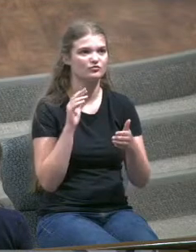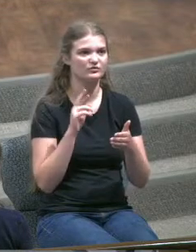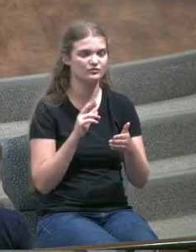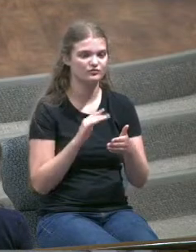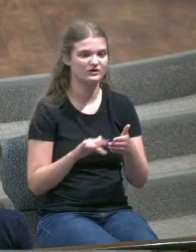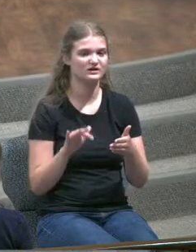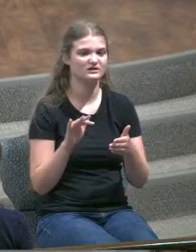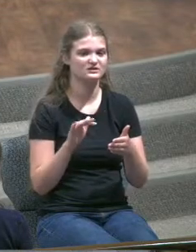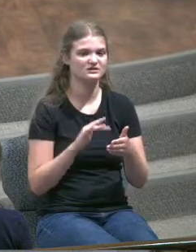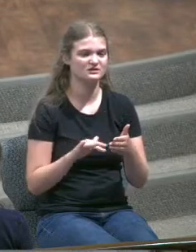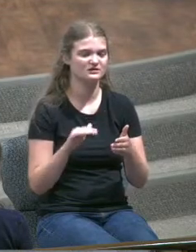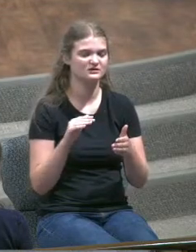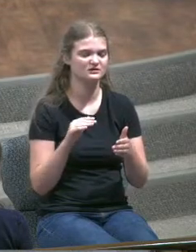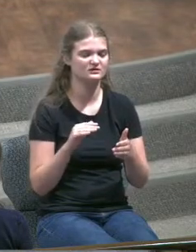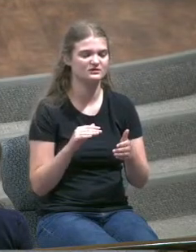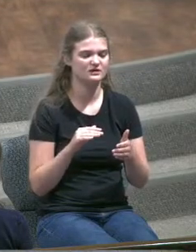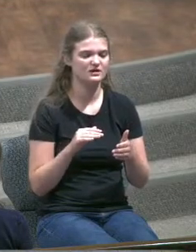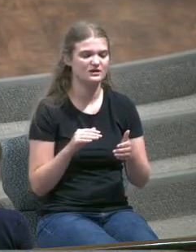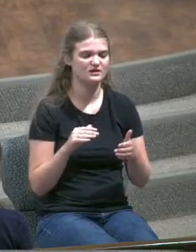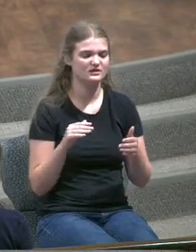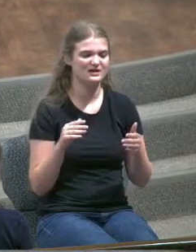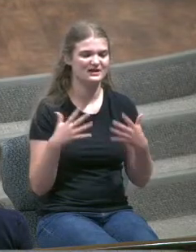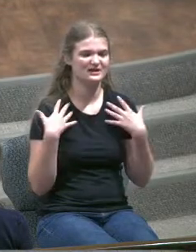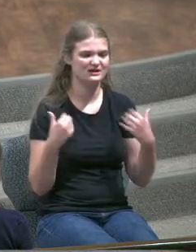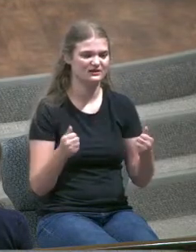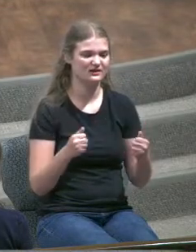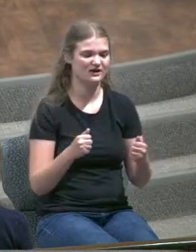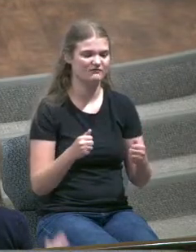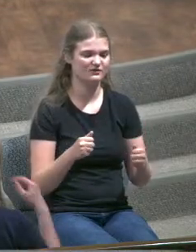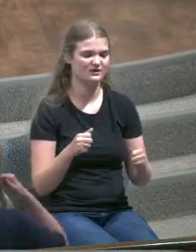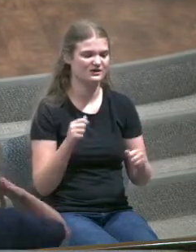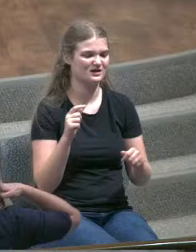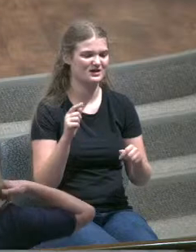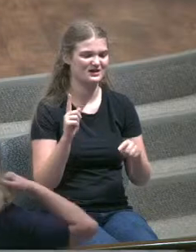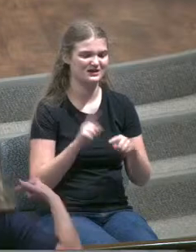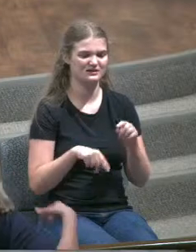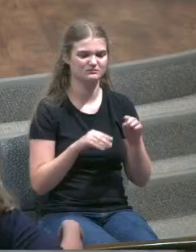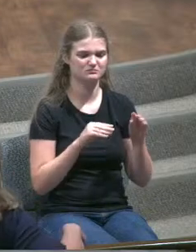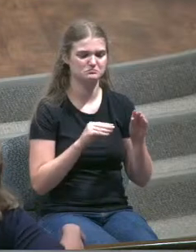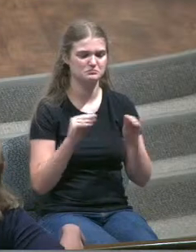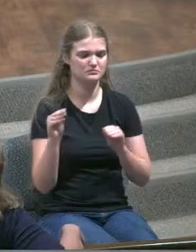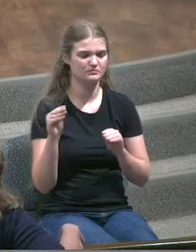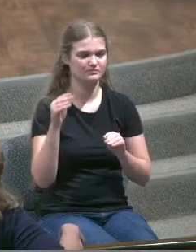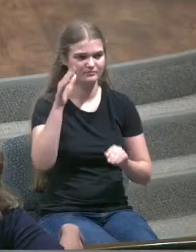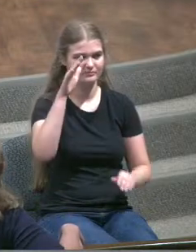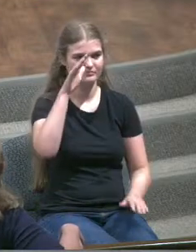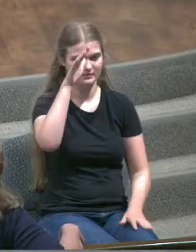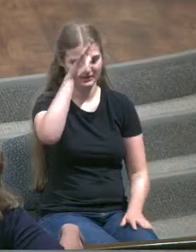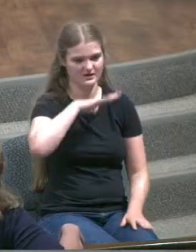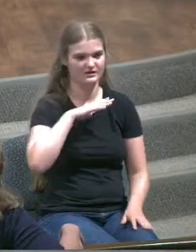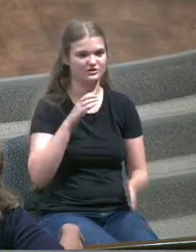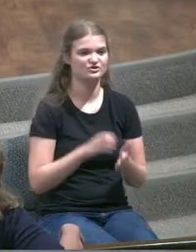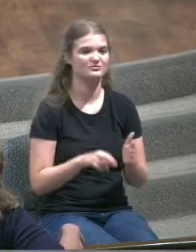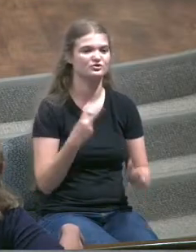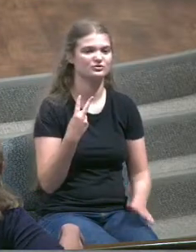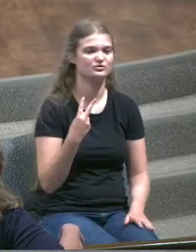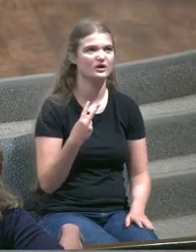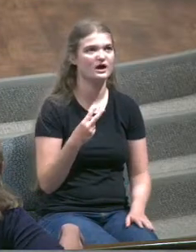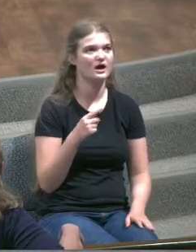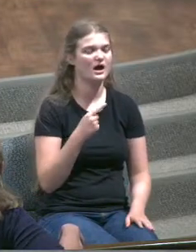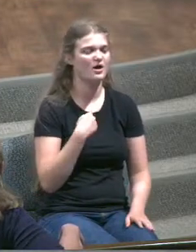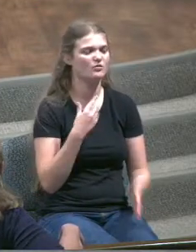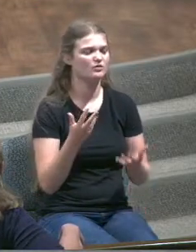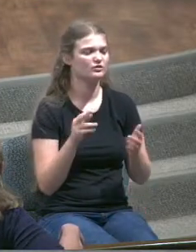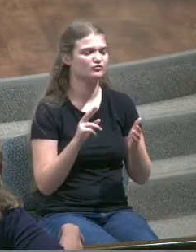chapter 2. And I want to start off just reading the 12 verses that kind of make up this